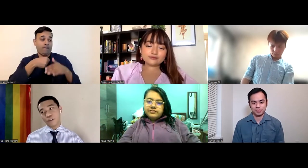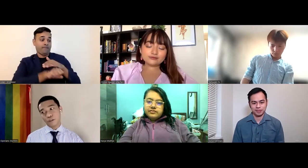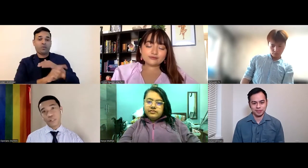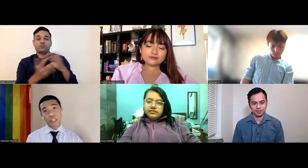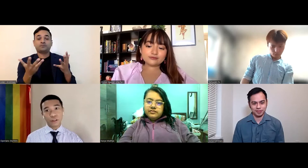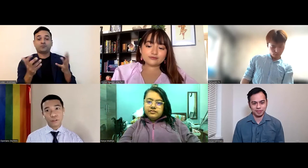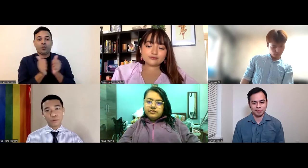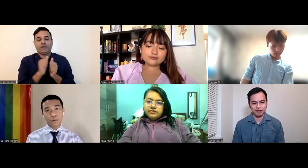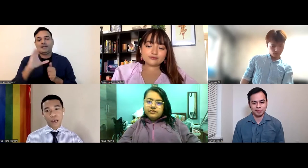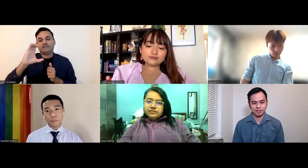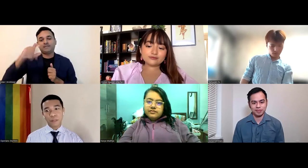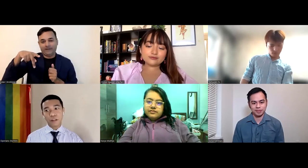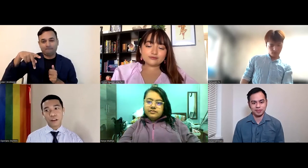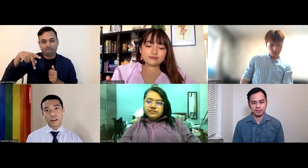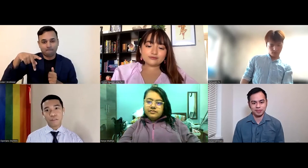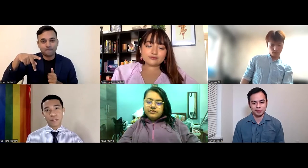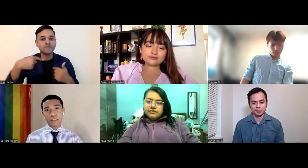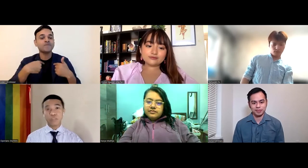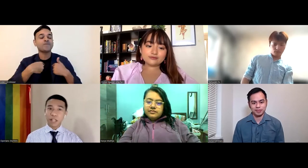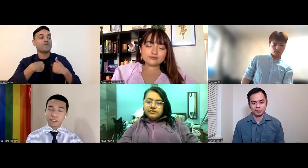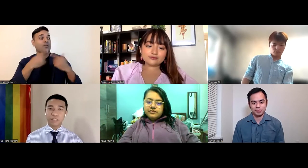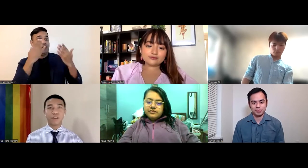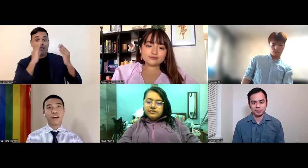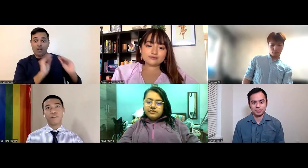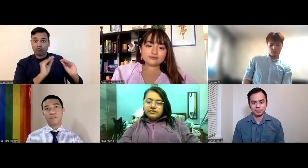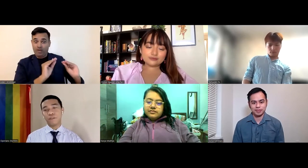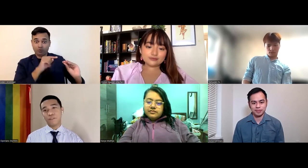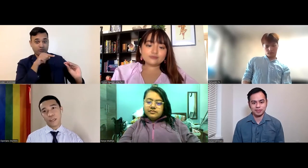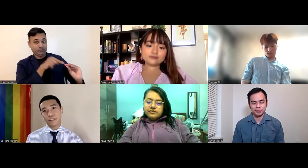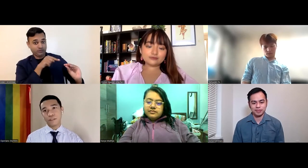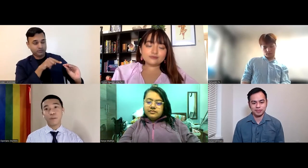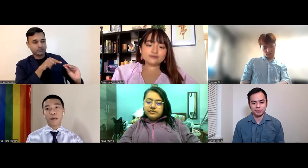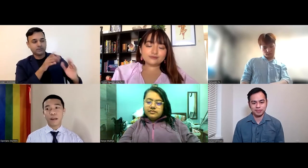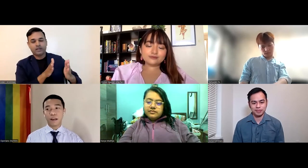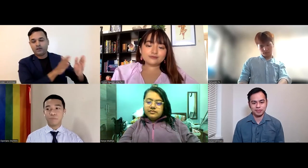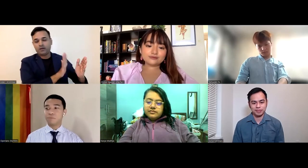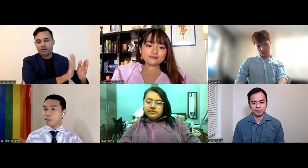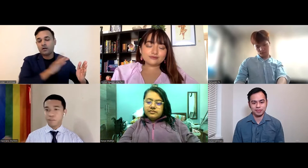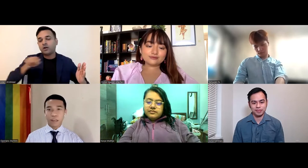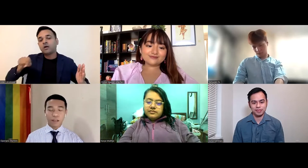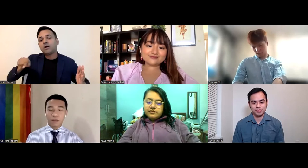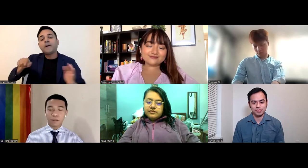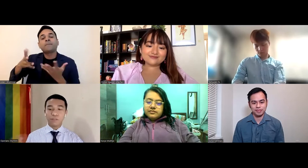I was also ridiculed because of my sexuality. So I've faced